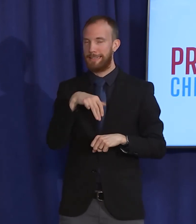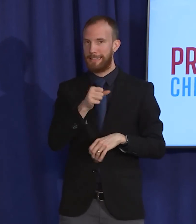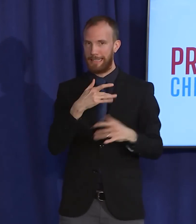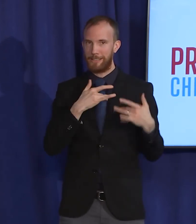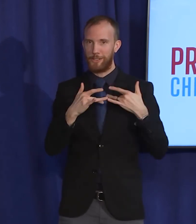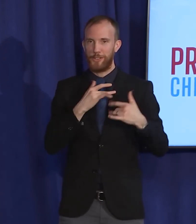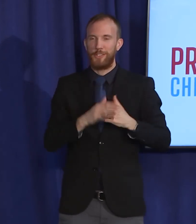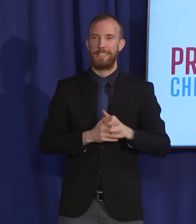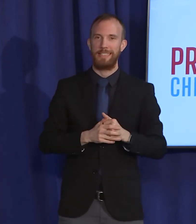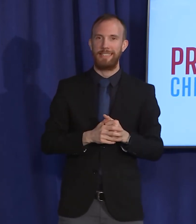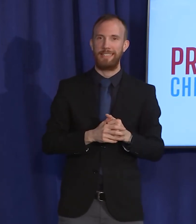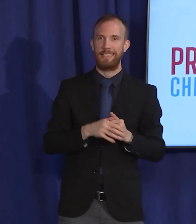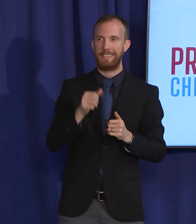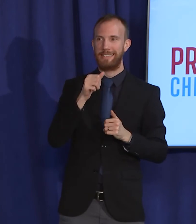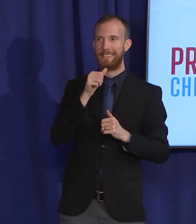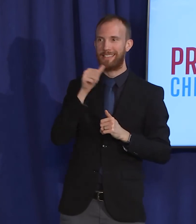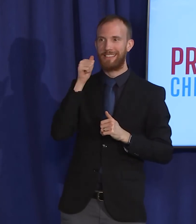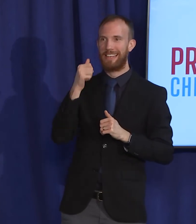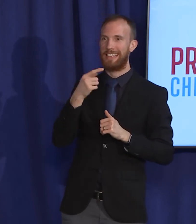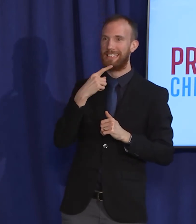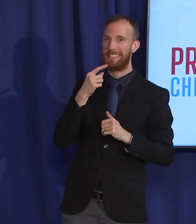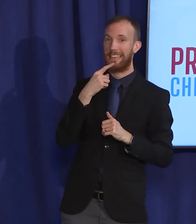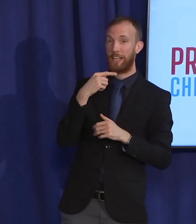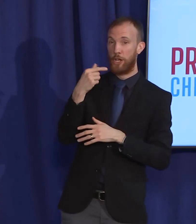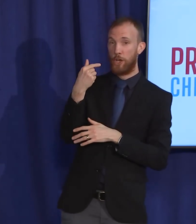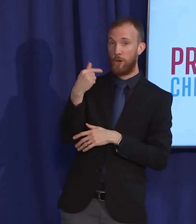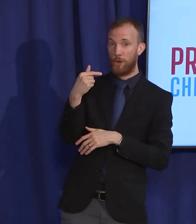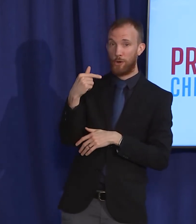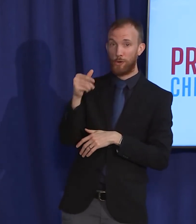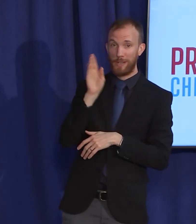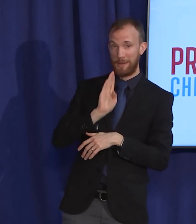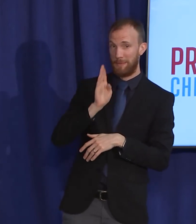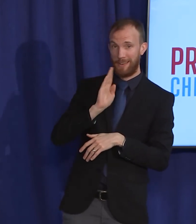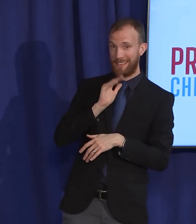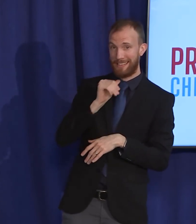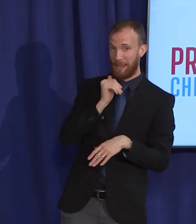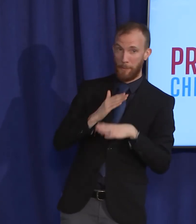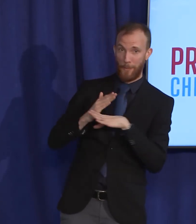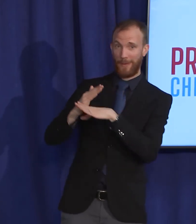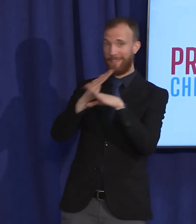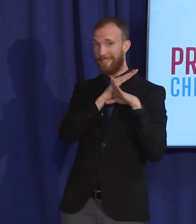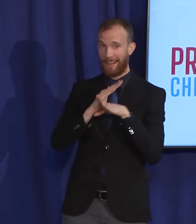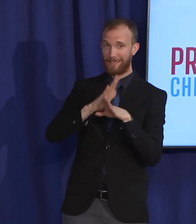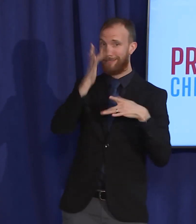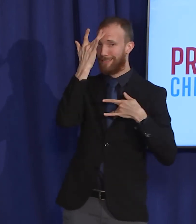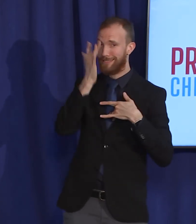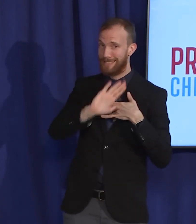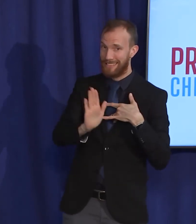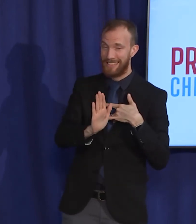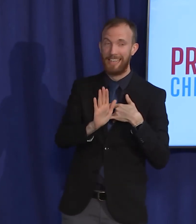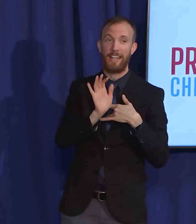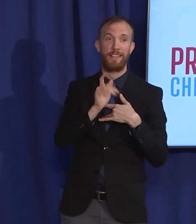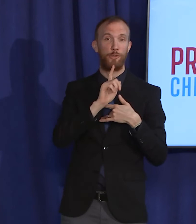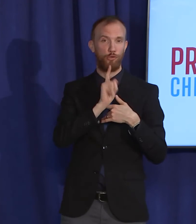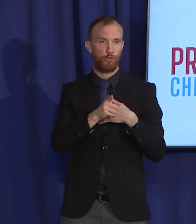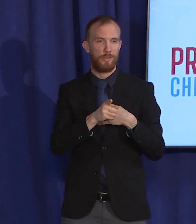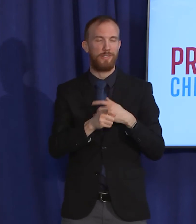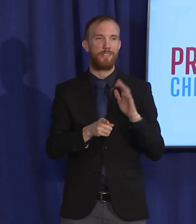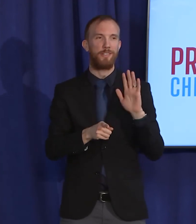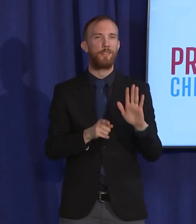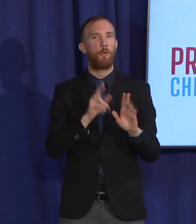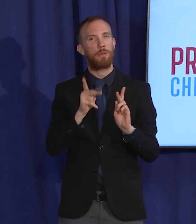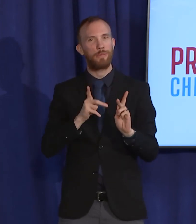last week that green beer does not protect you from COVID. That remains true. And, we need people to keep being smart